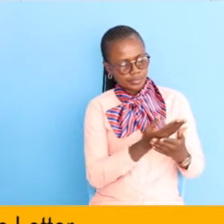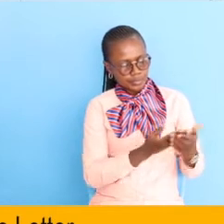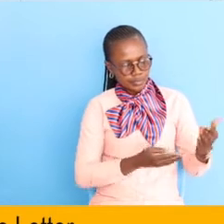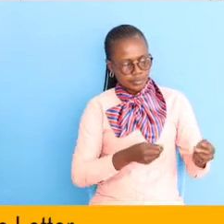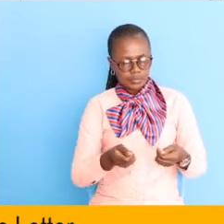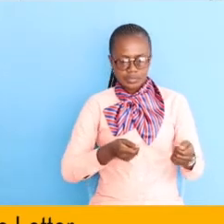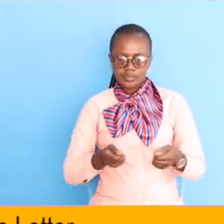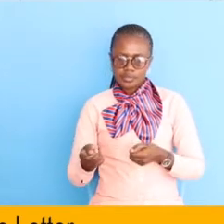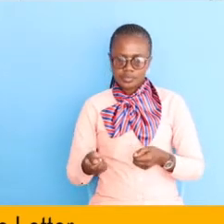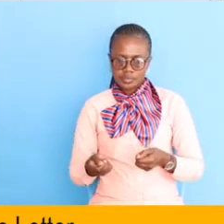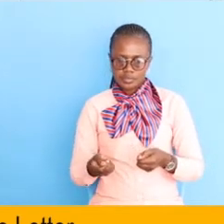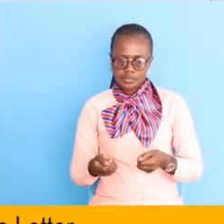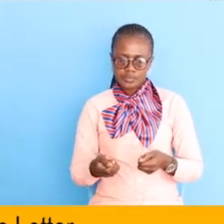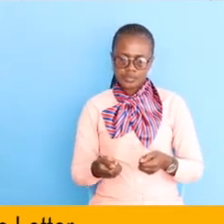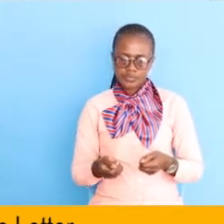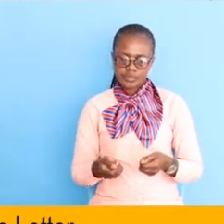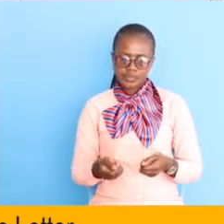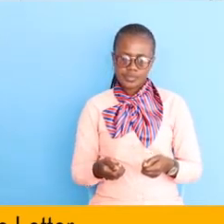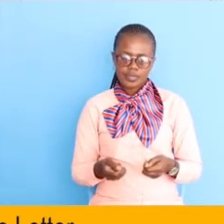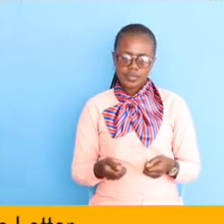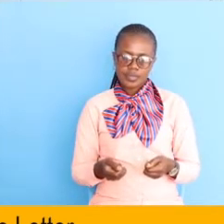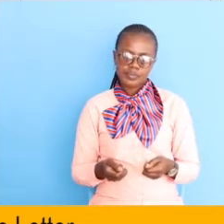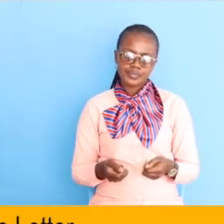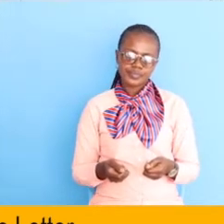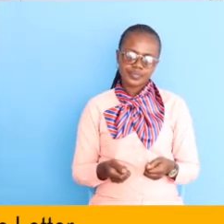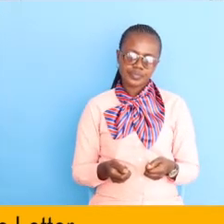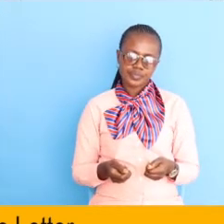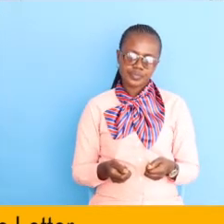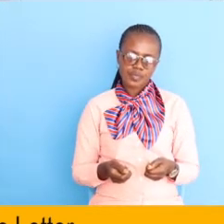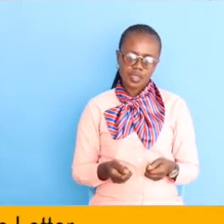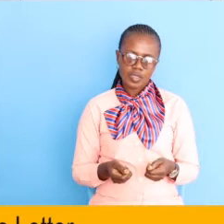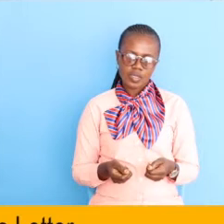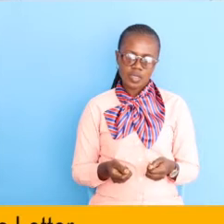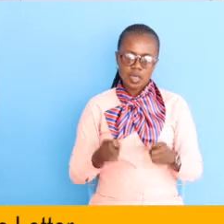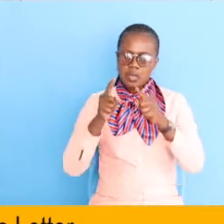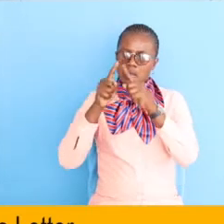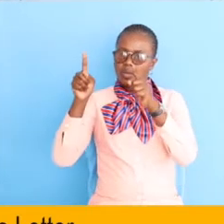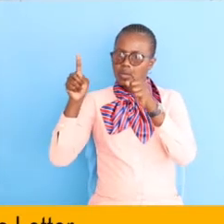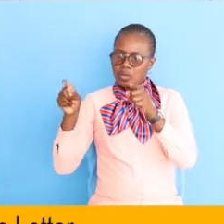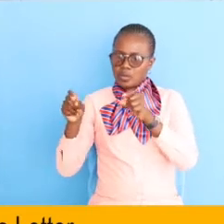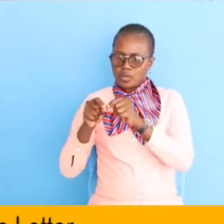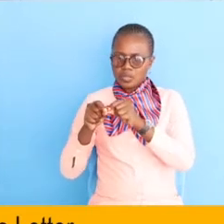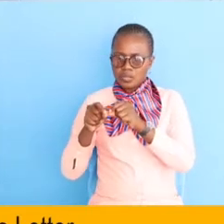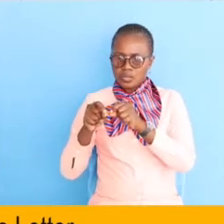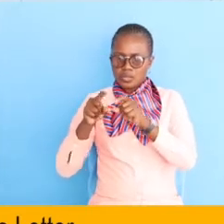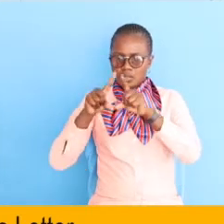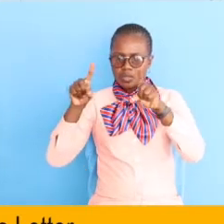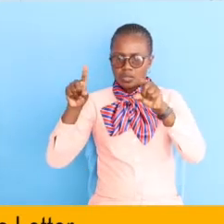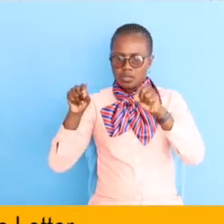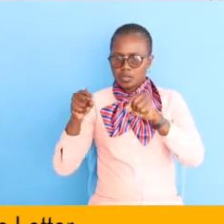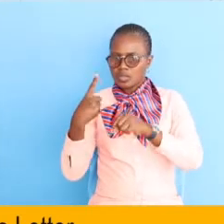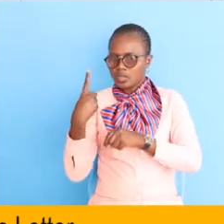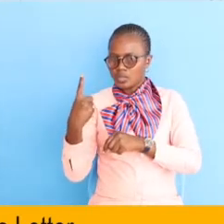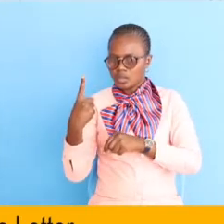seen. Now, what does the first box stand to represent? Maybe let us give